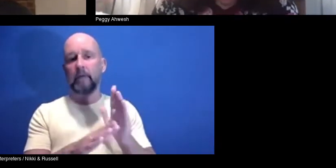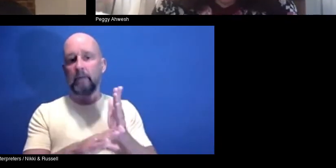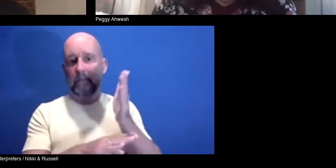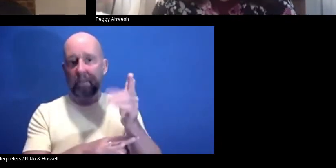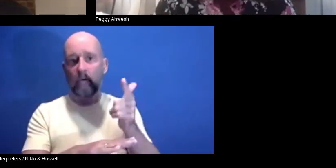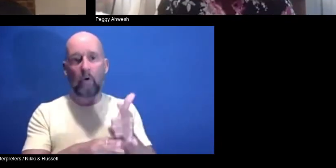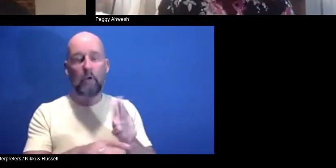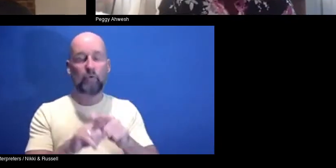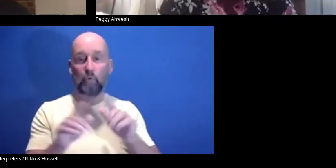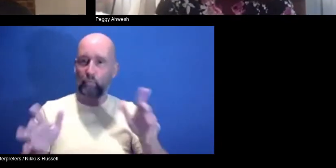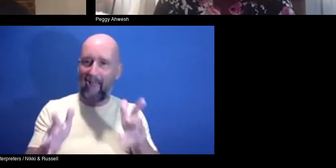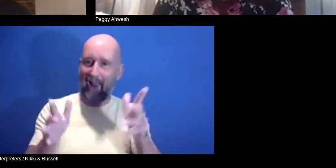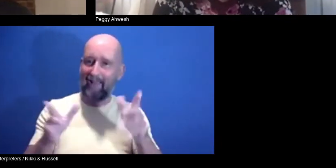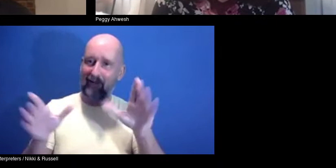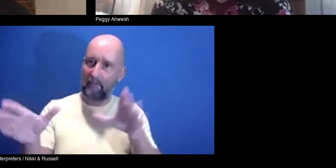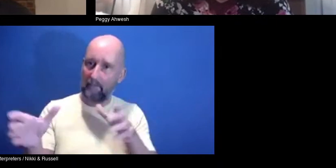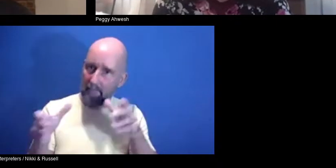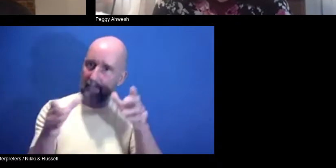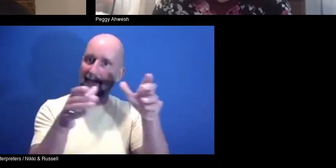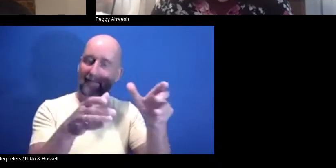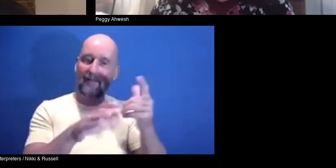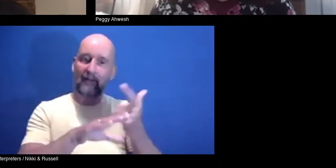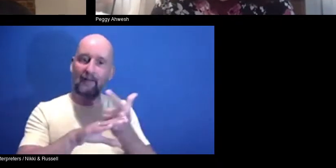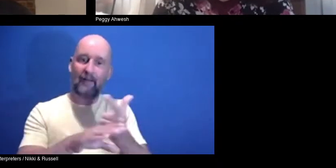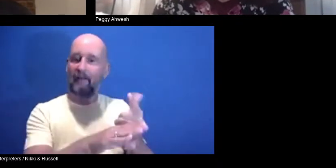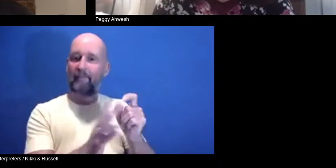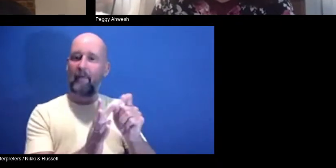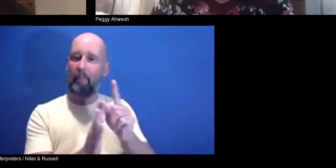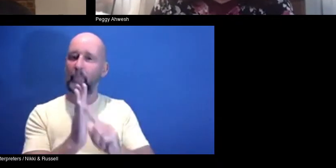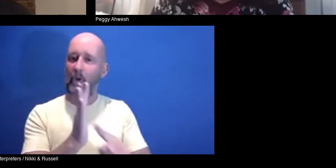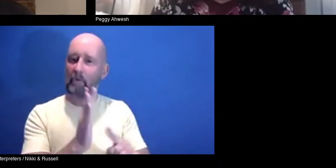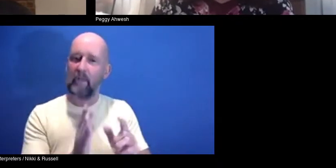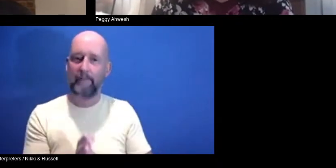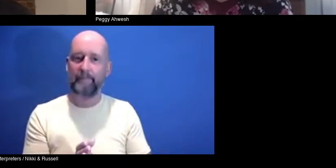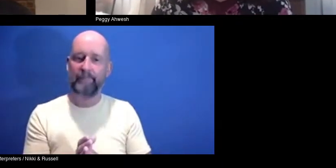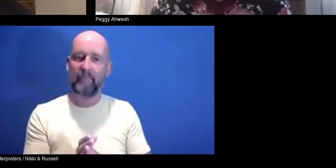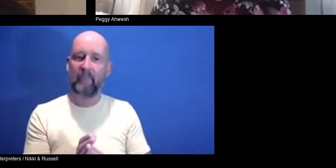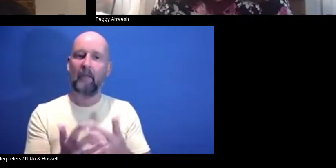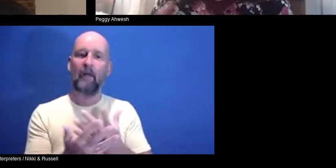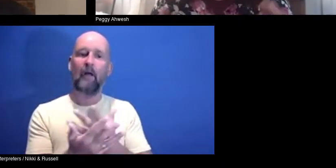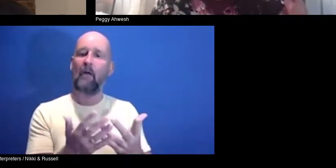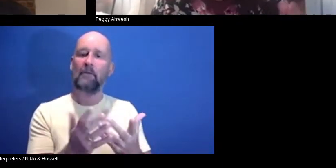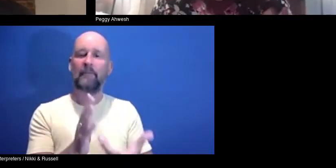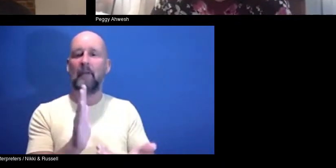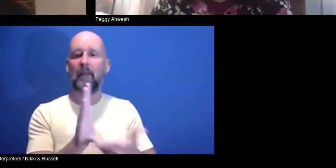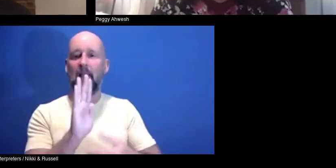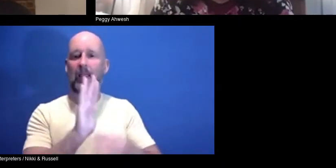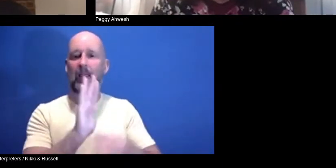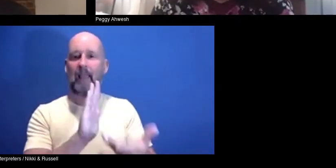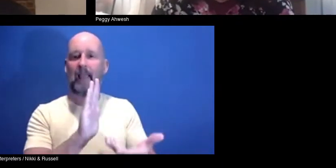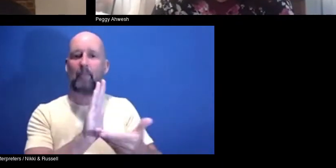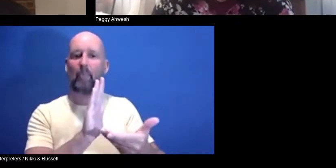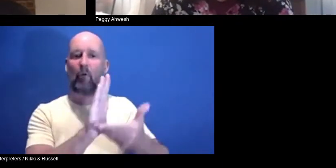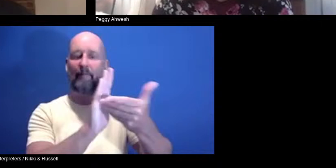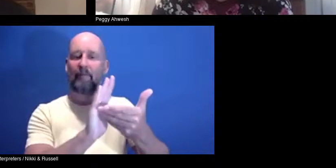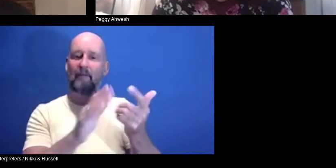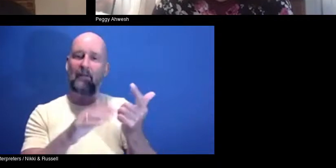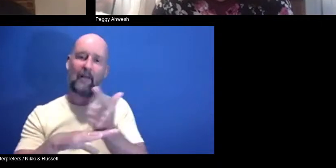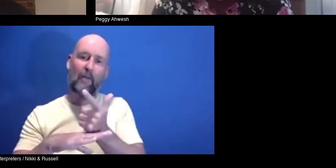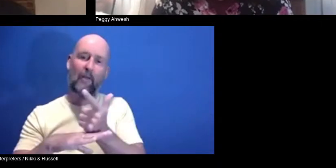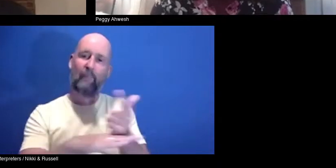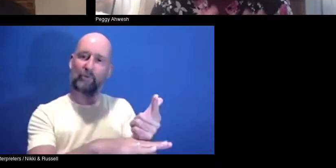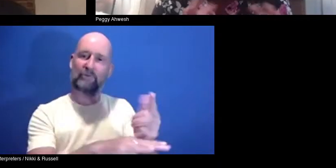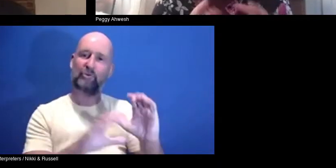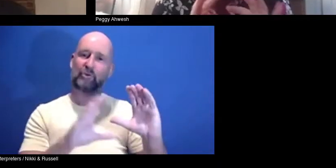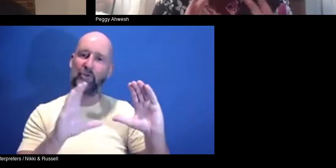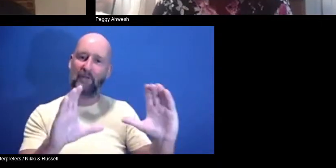rally the troops for the project, but also with a lot of improvisation, it's the footage has